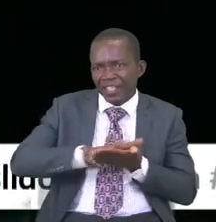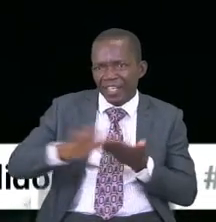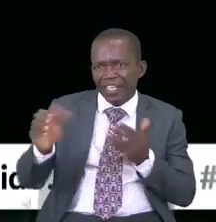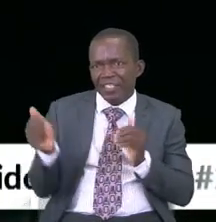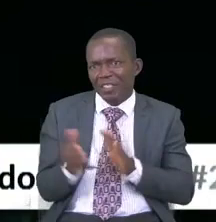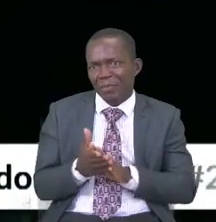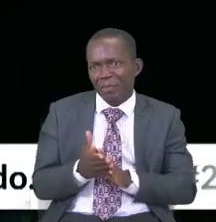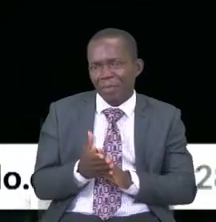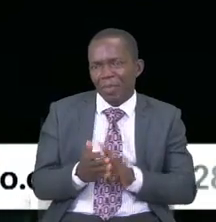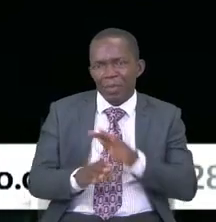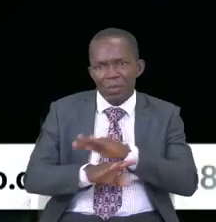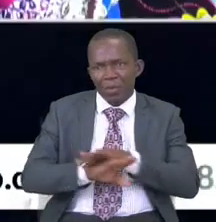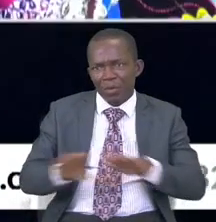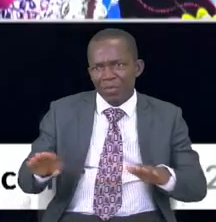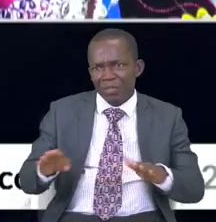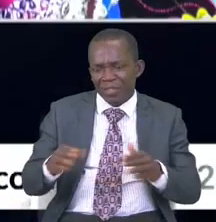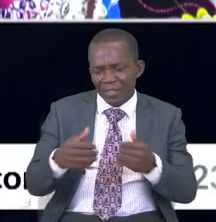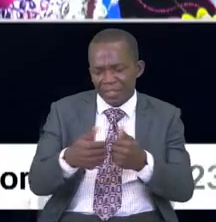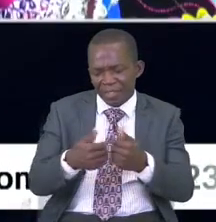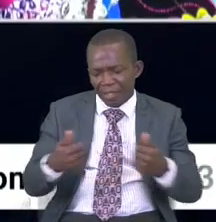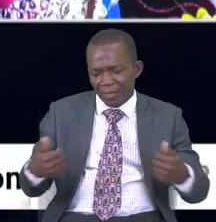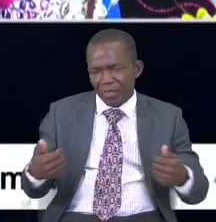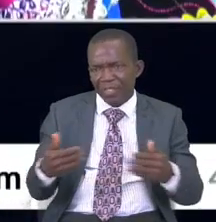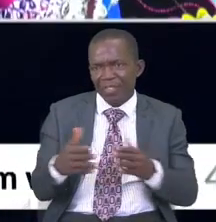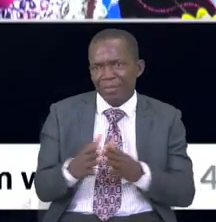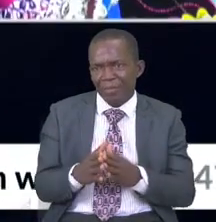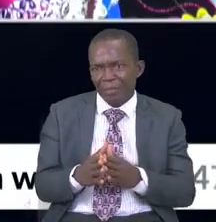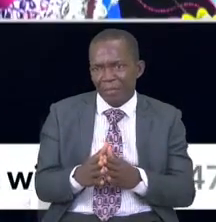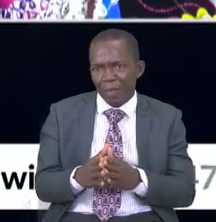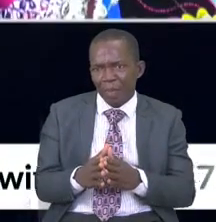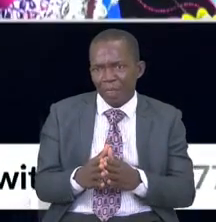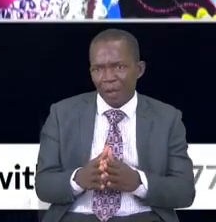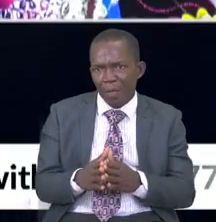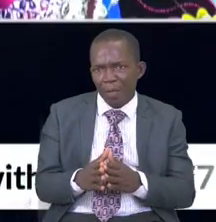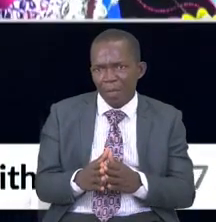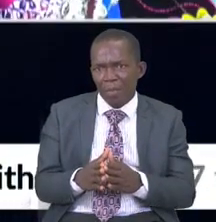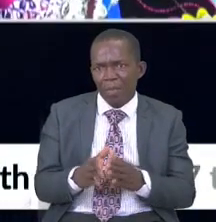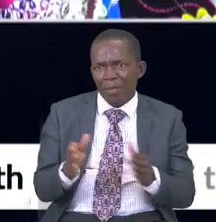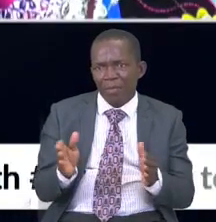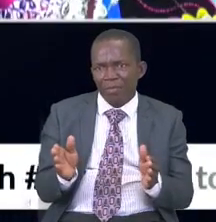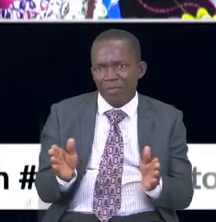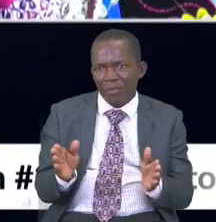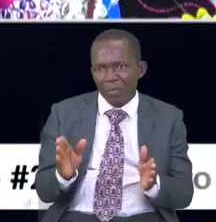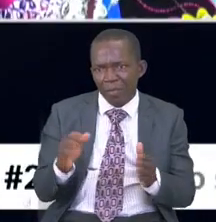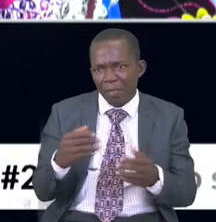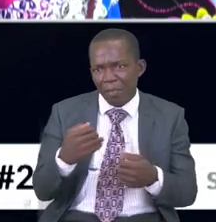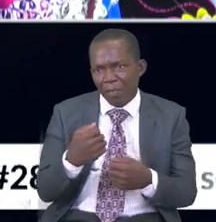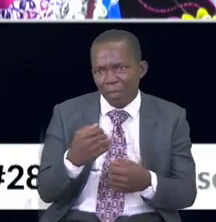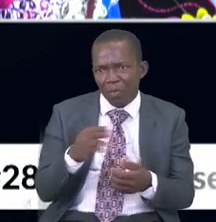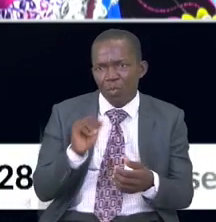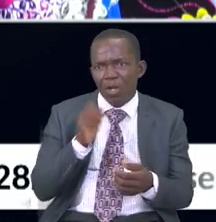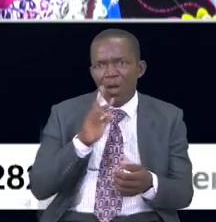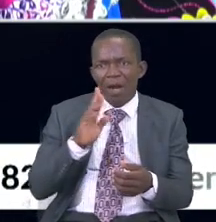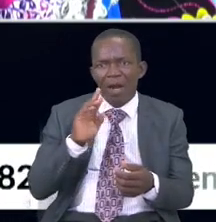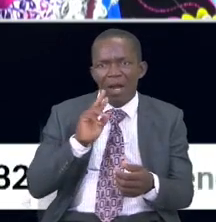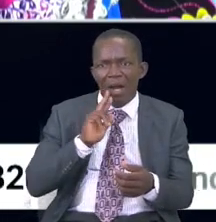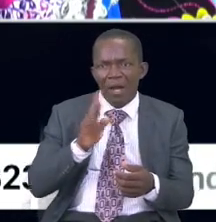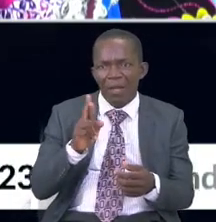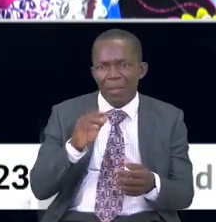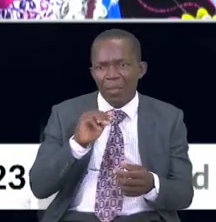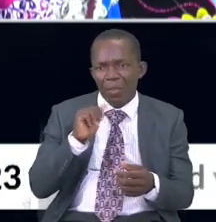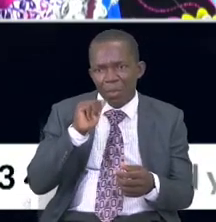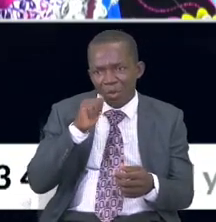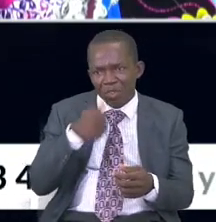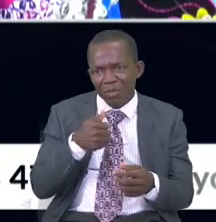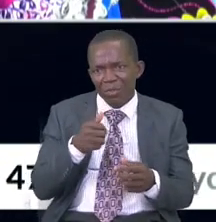don't separate. Contextualize, don't proselytize. We're not supposed to foist ourselves and